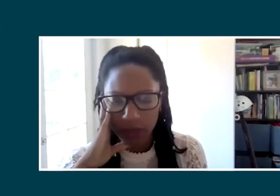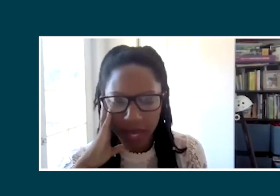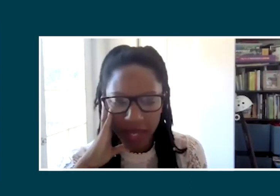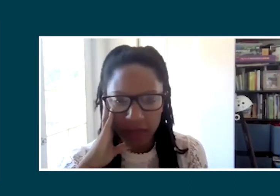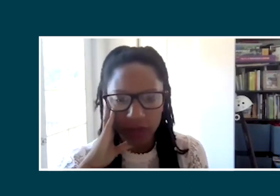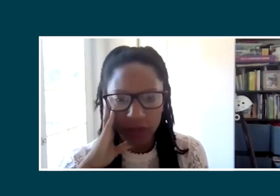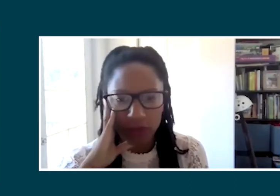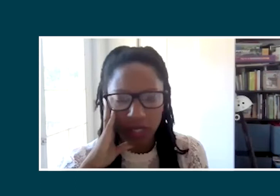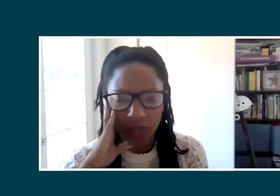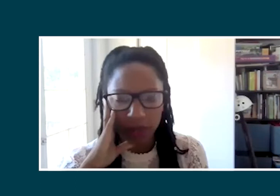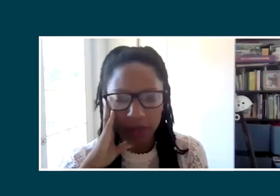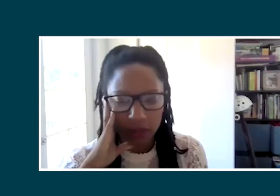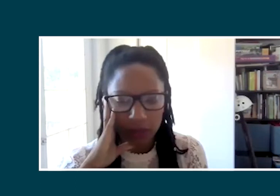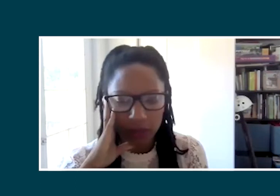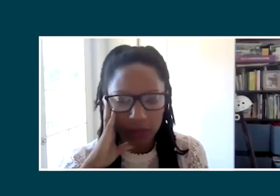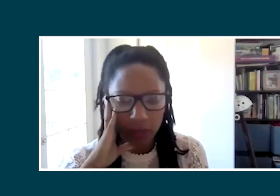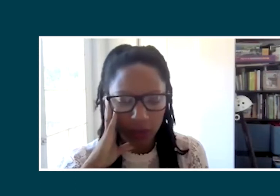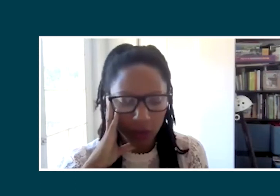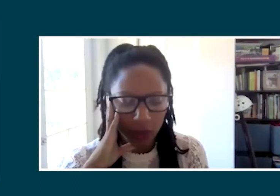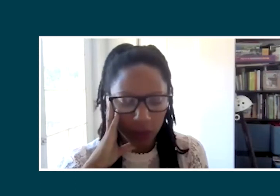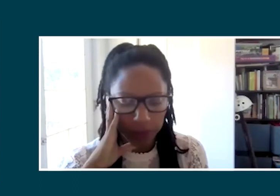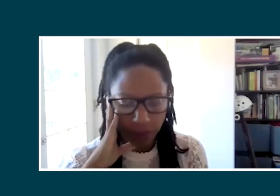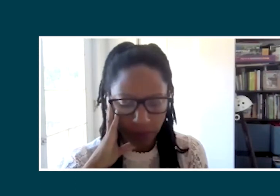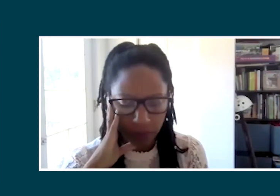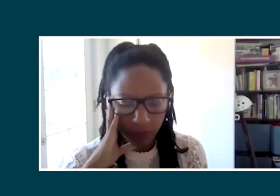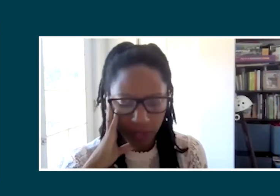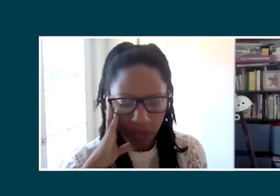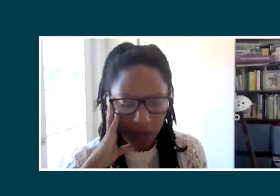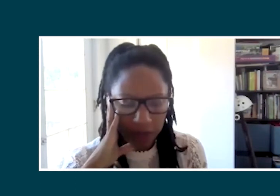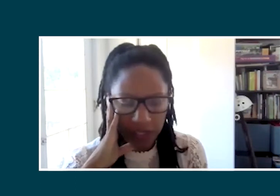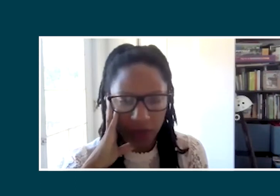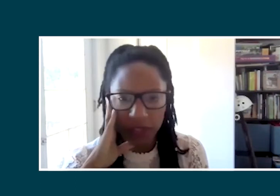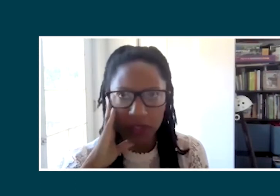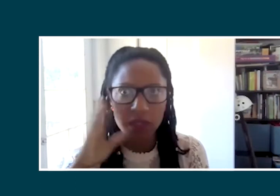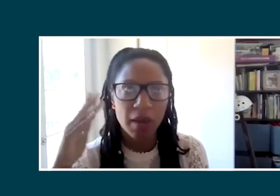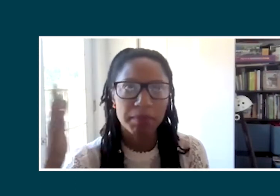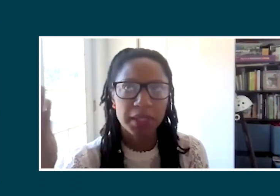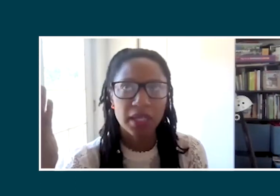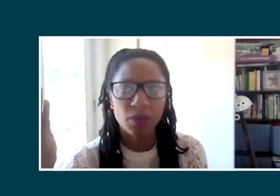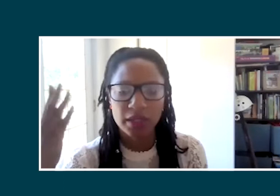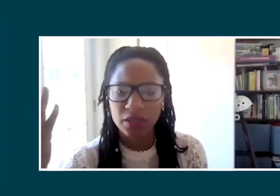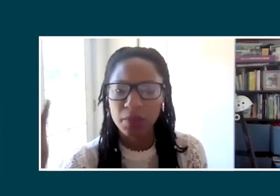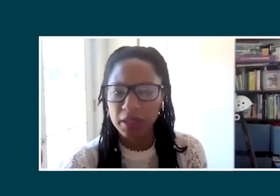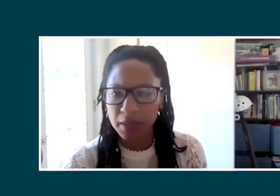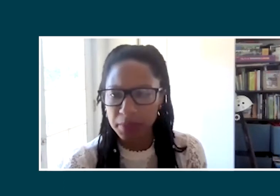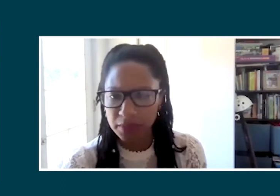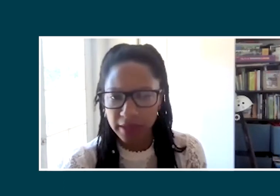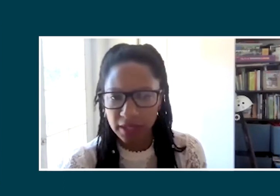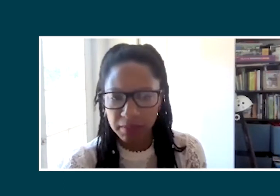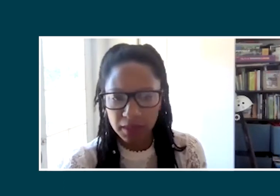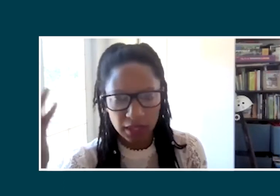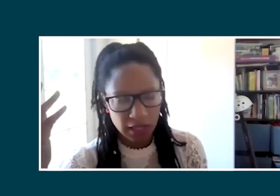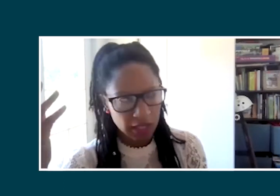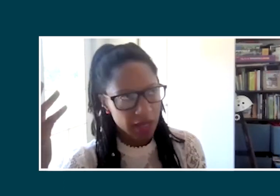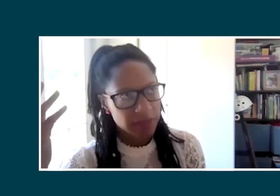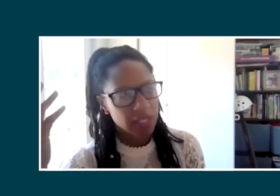for men to pursue their own love of self and to stop being what so many people tell